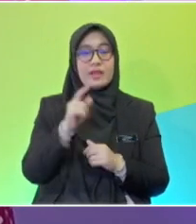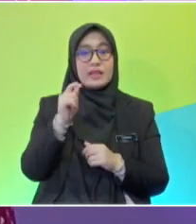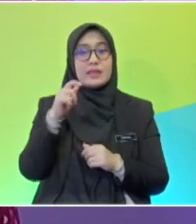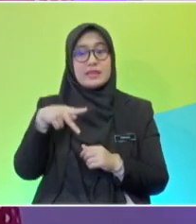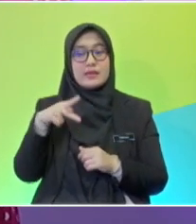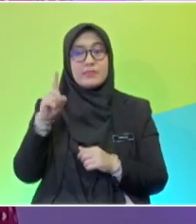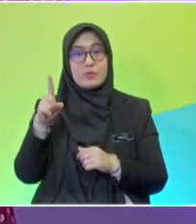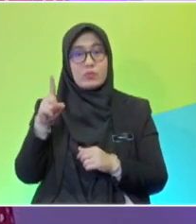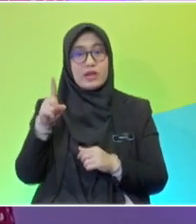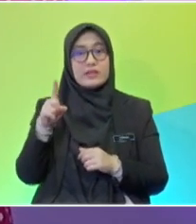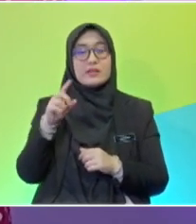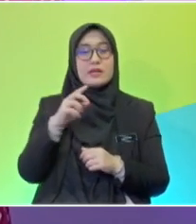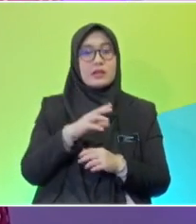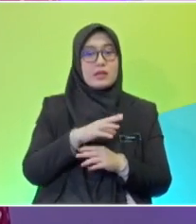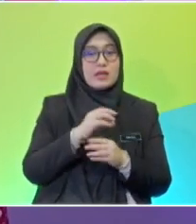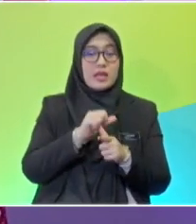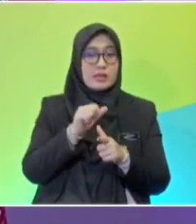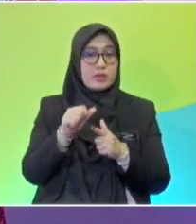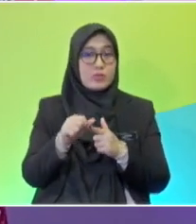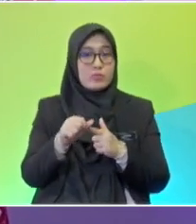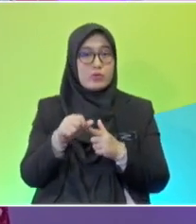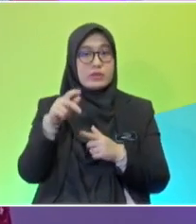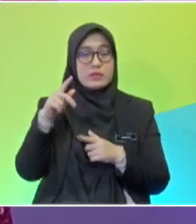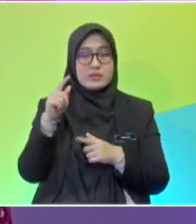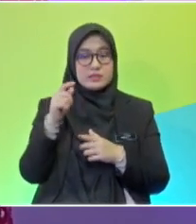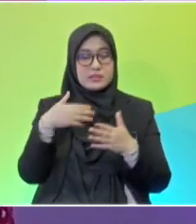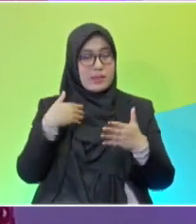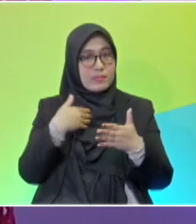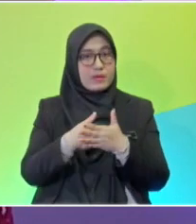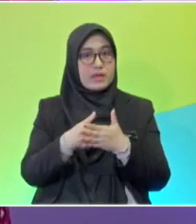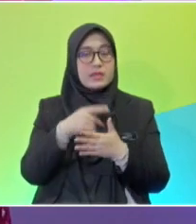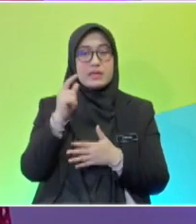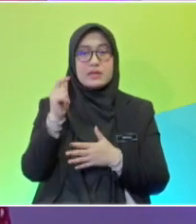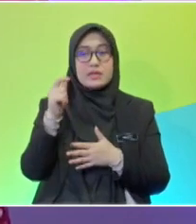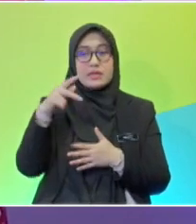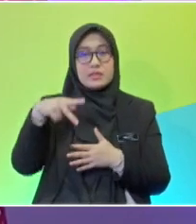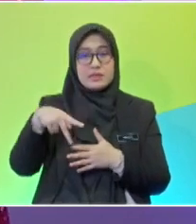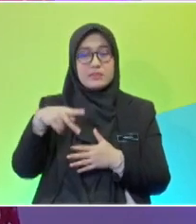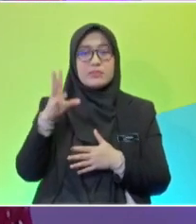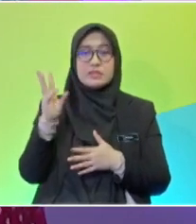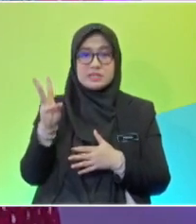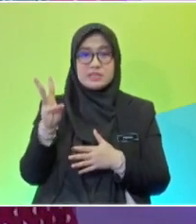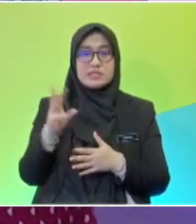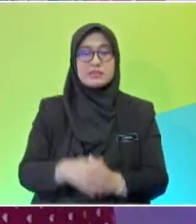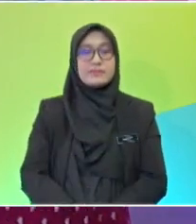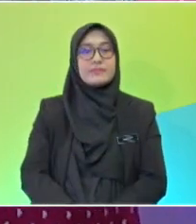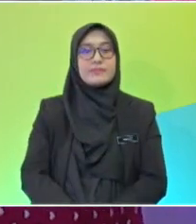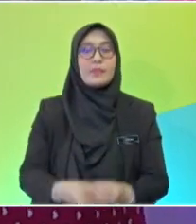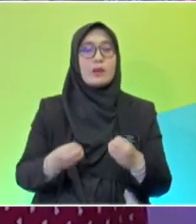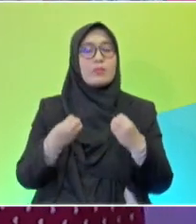or 3 or 4, 5 or 6? That's the question. And a lot of teachers,